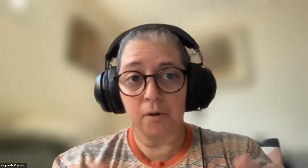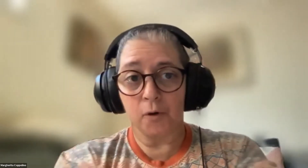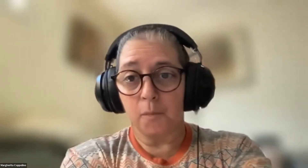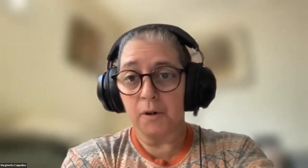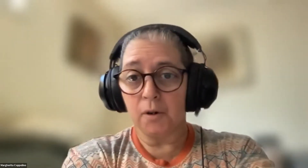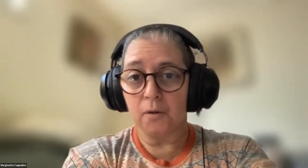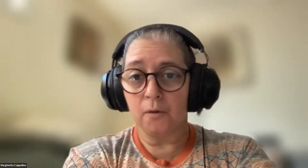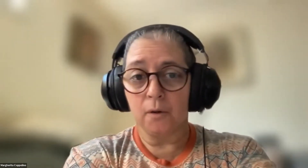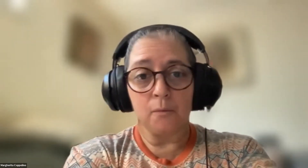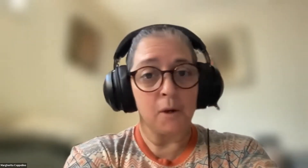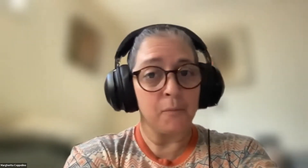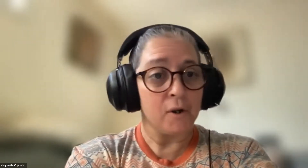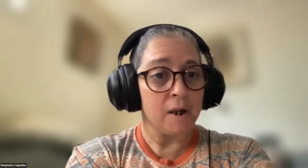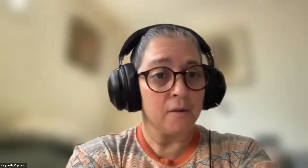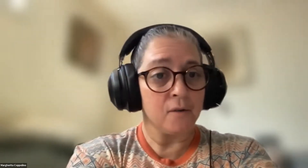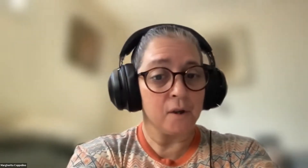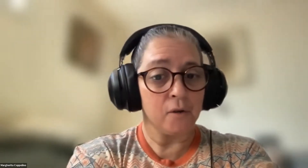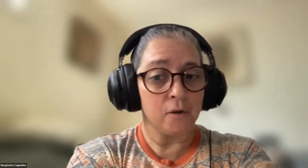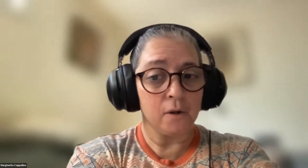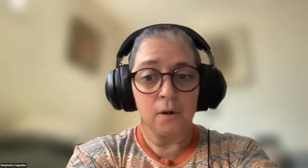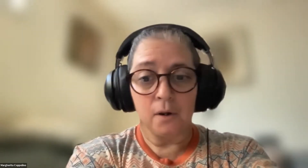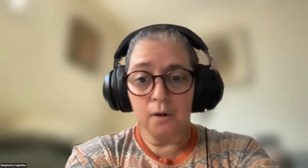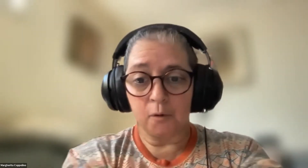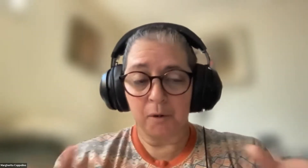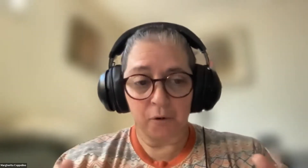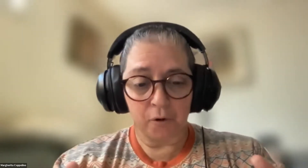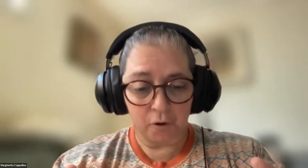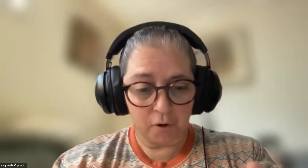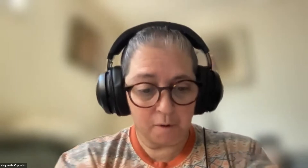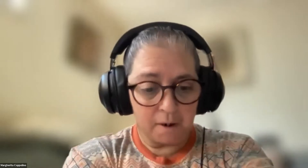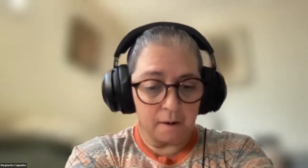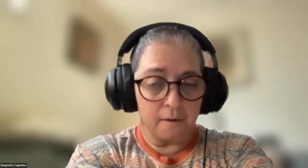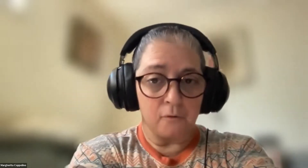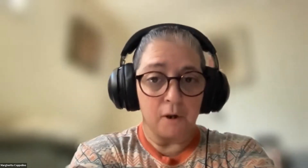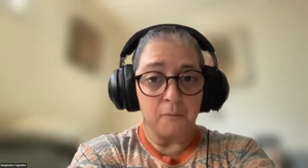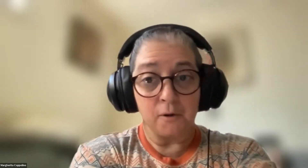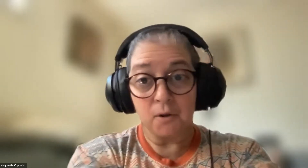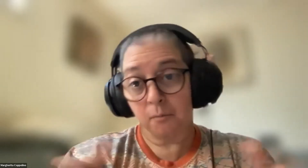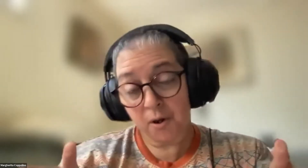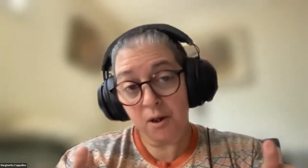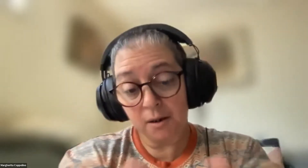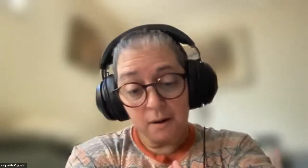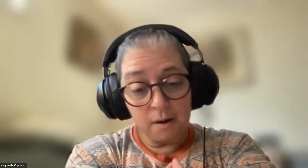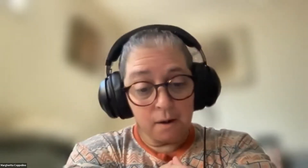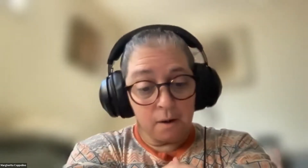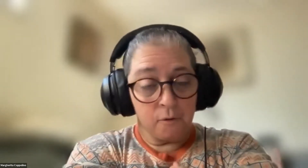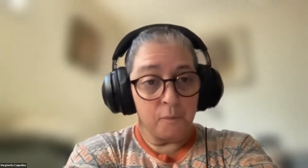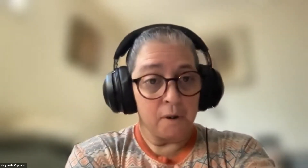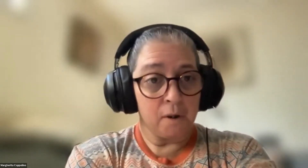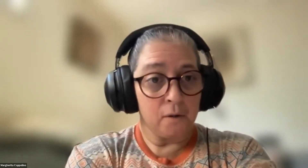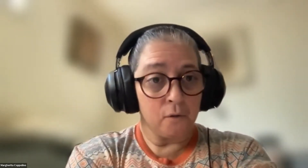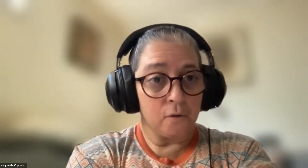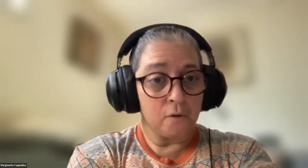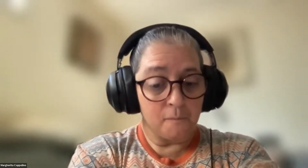I'm Margherita Coppolino. My pronouns are she, her. For people who don't know me, it's a great pleasure to